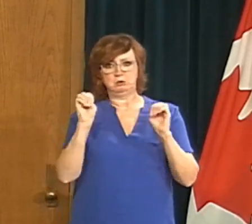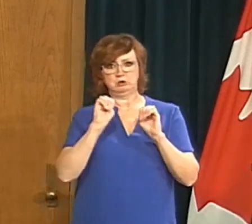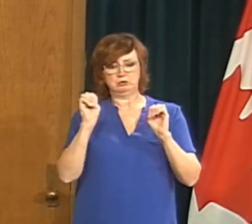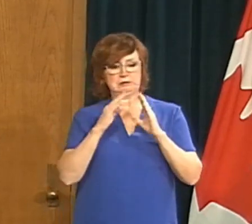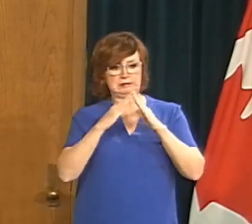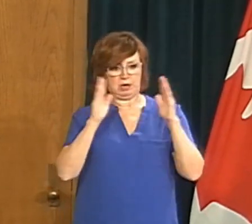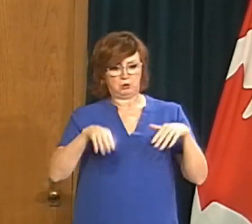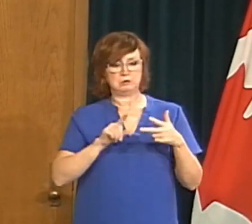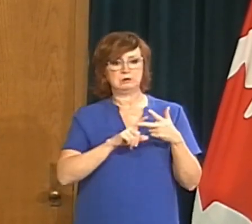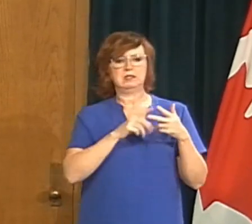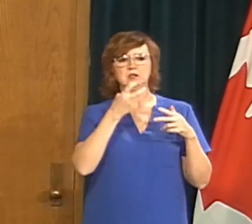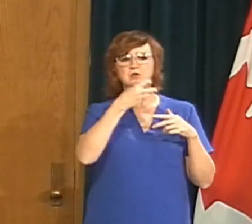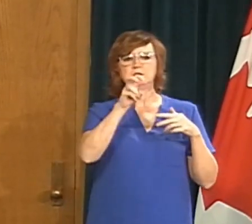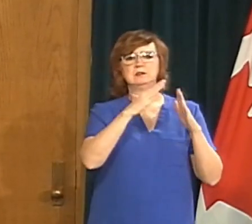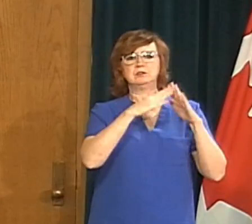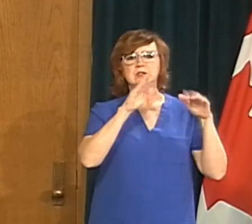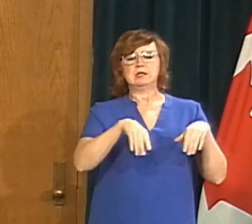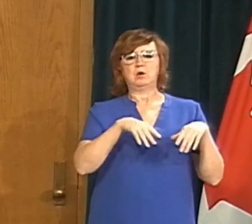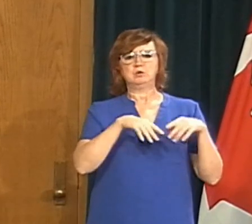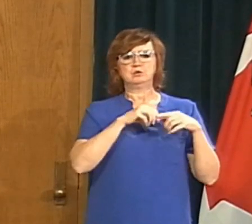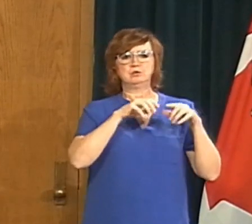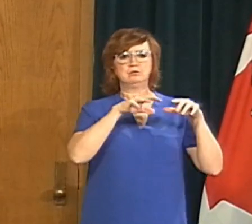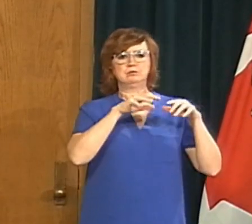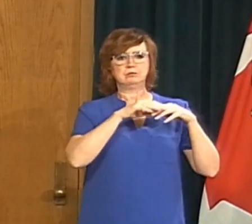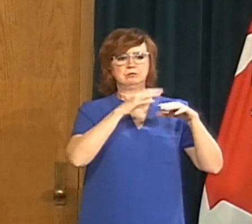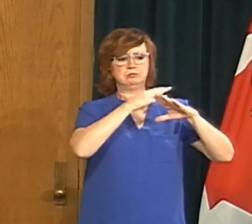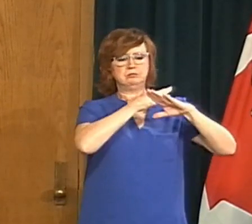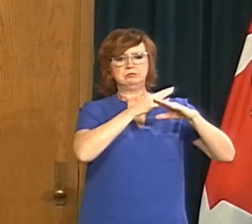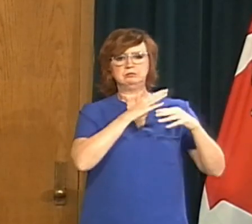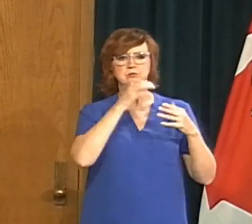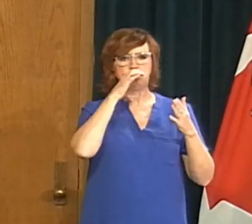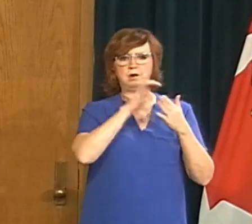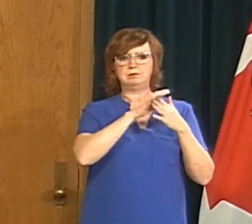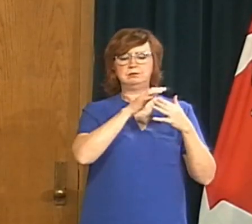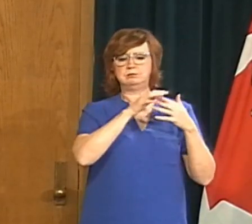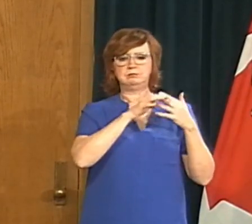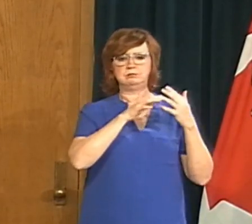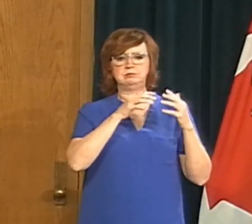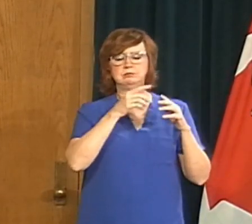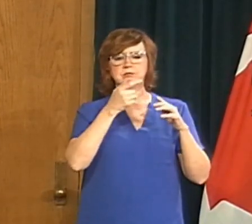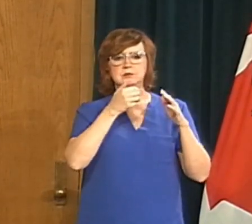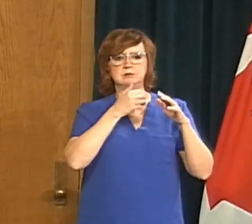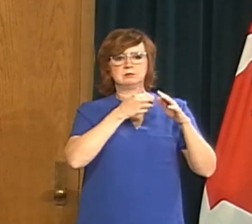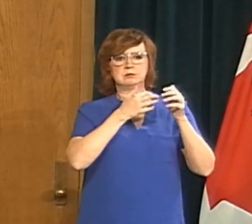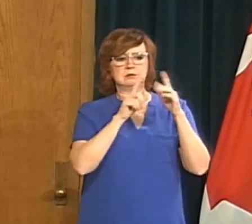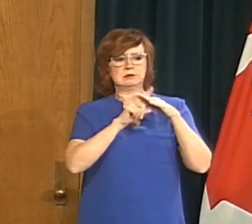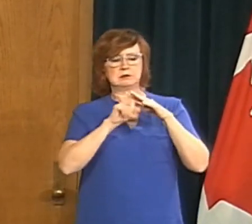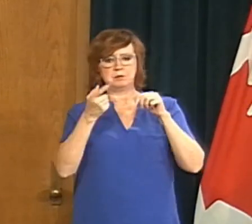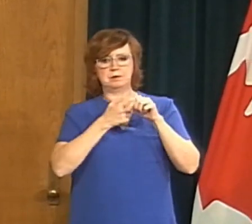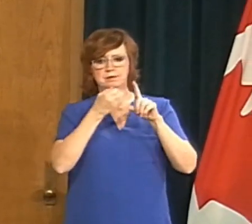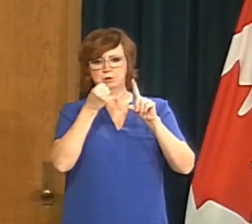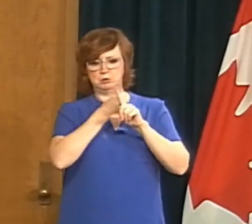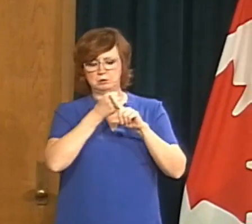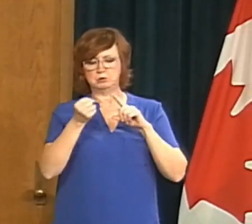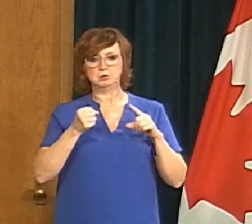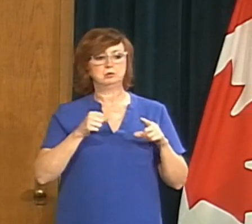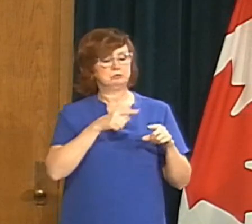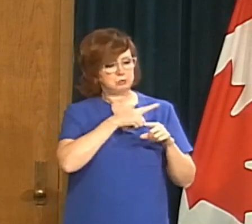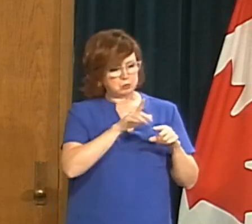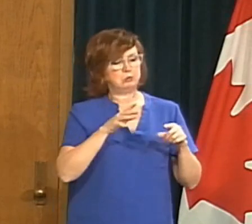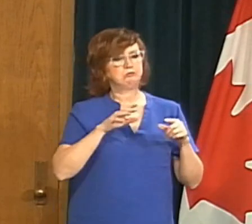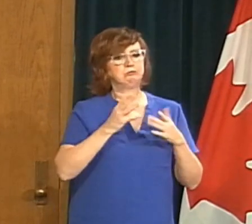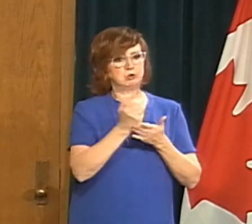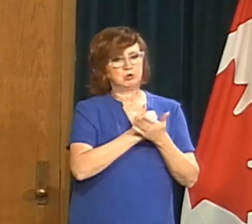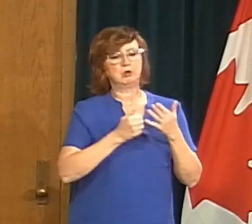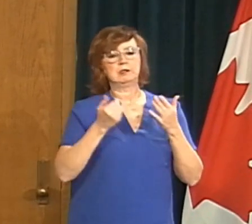be eligible for this wage supplement. The benefit will be provided to anyone working in one of these facilities, full-time or